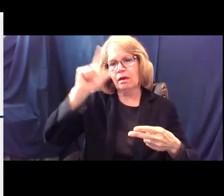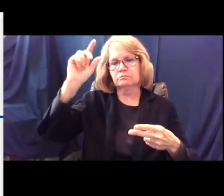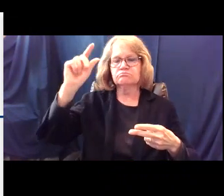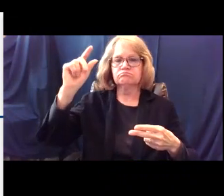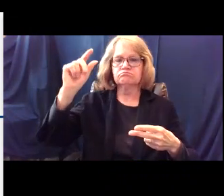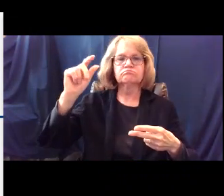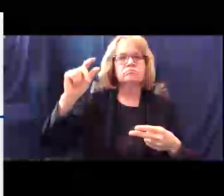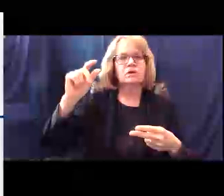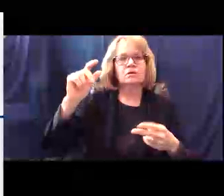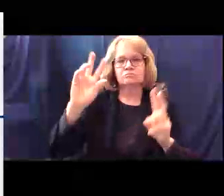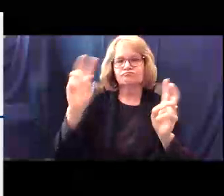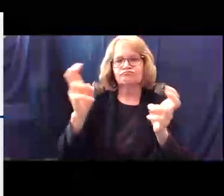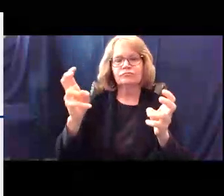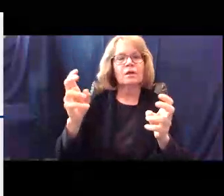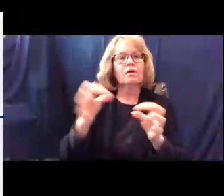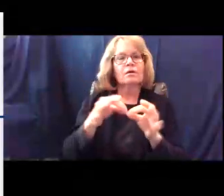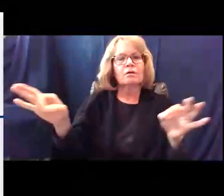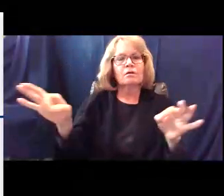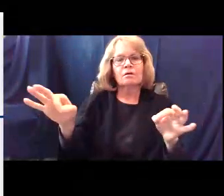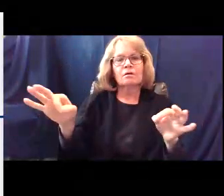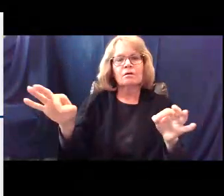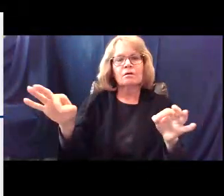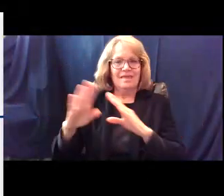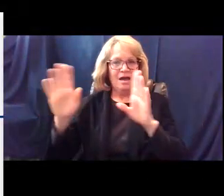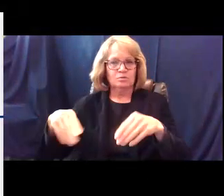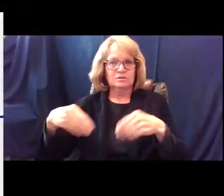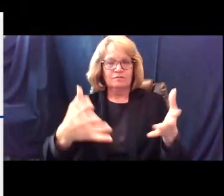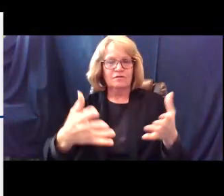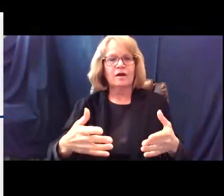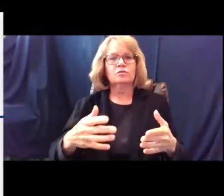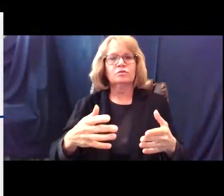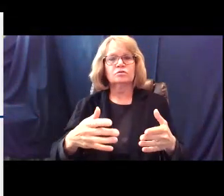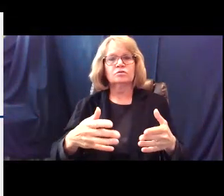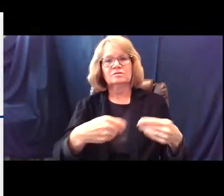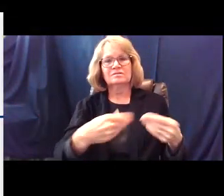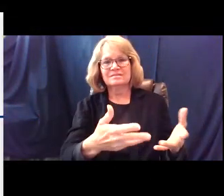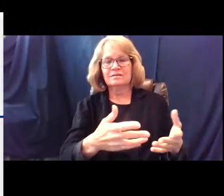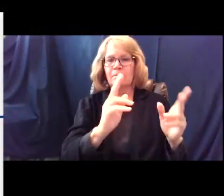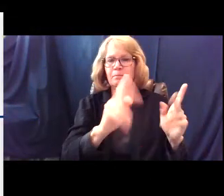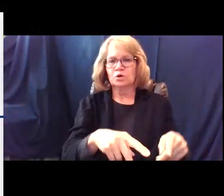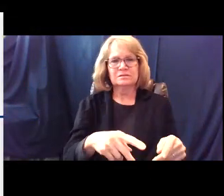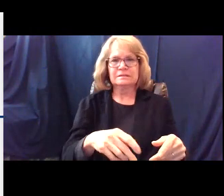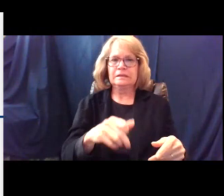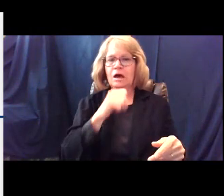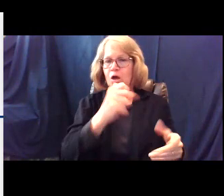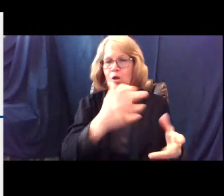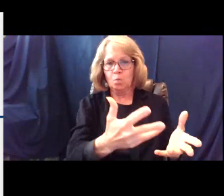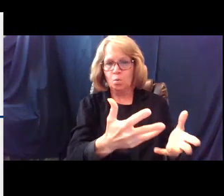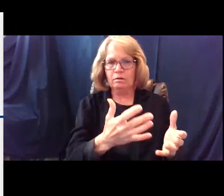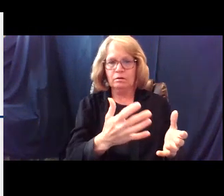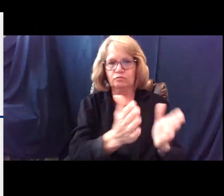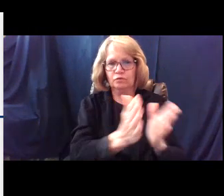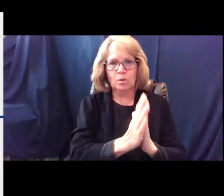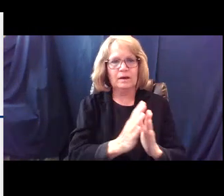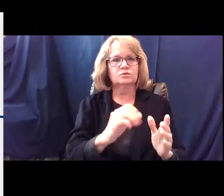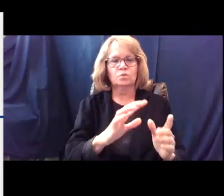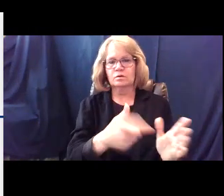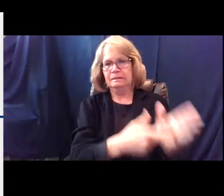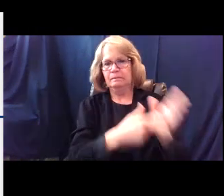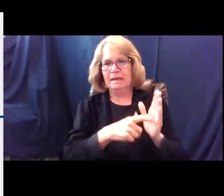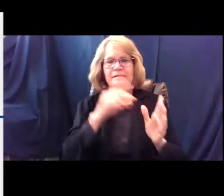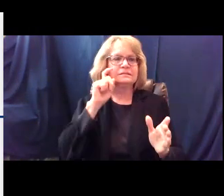housing provider subjects a person to an unwelcome request or demand for sexual favors, and submitting is a condition for obtaining